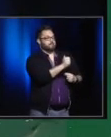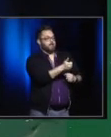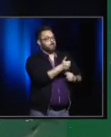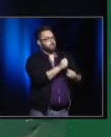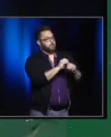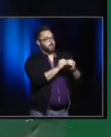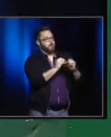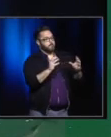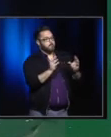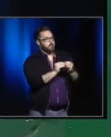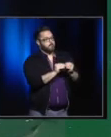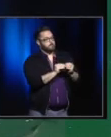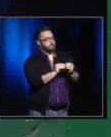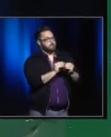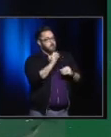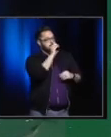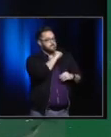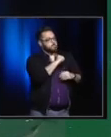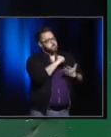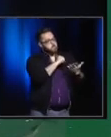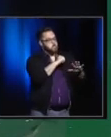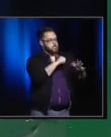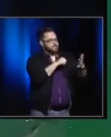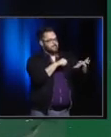We know so much more than we did